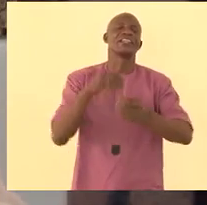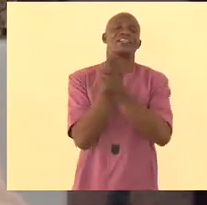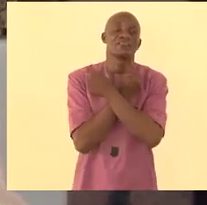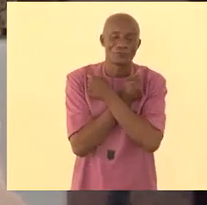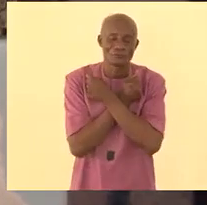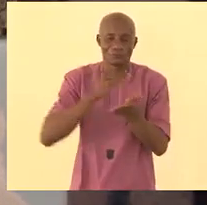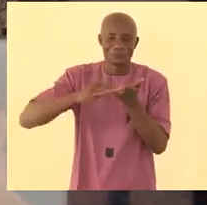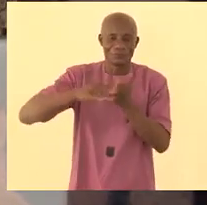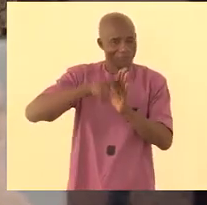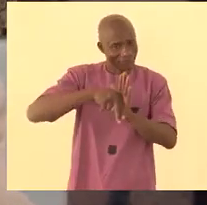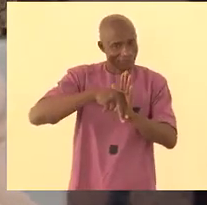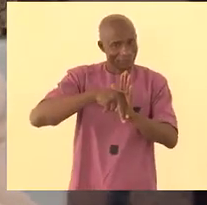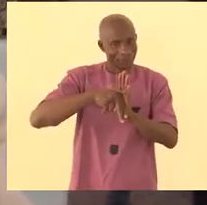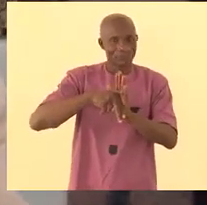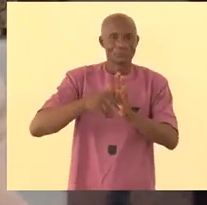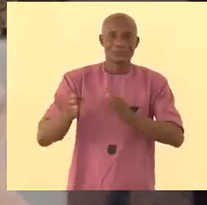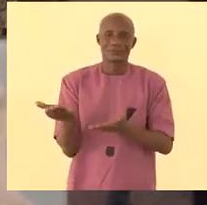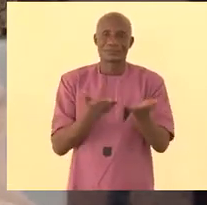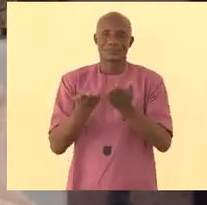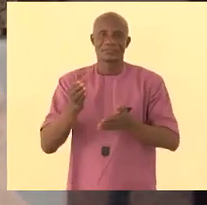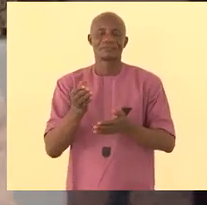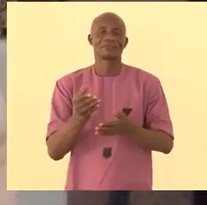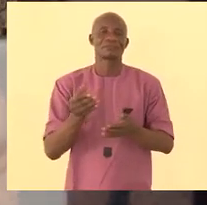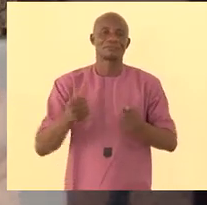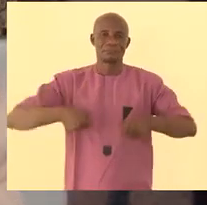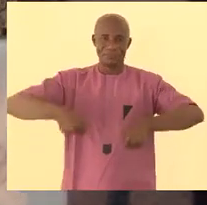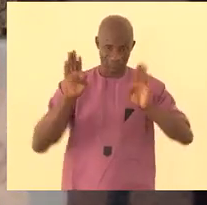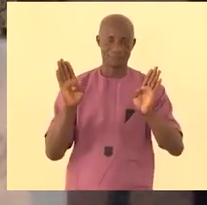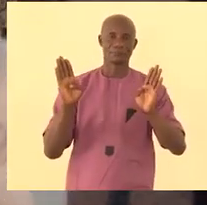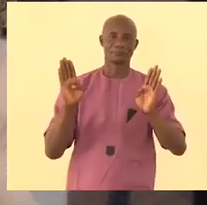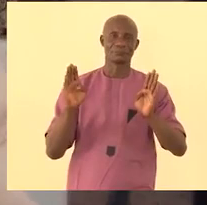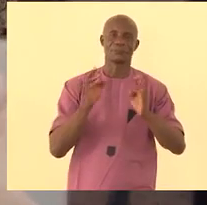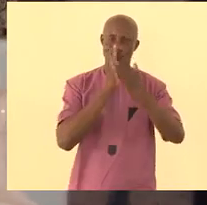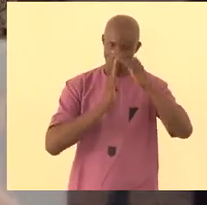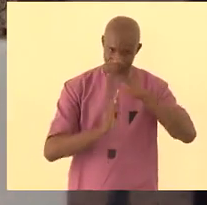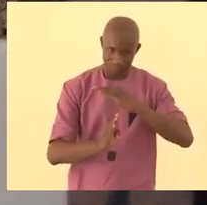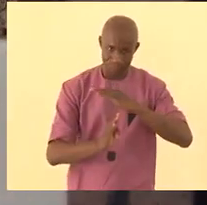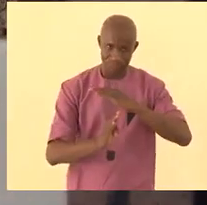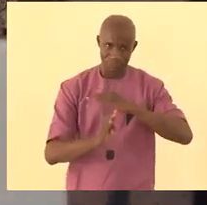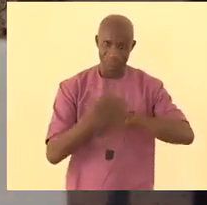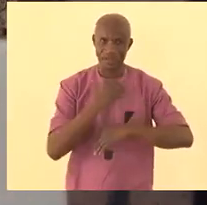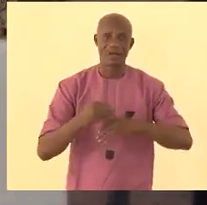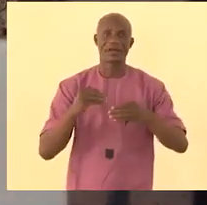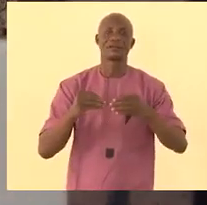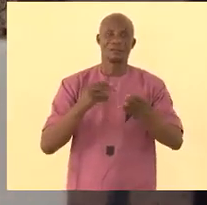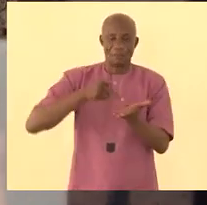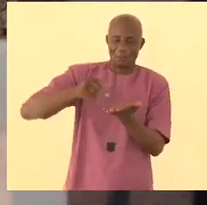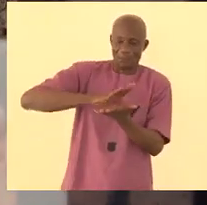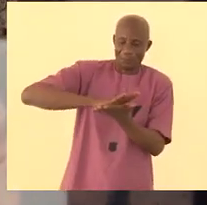love and forgiveness, service and sacrifice, humility and